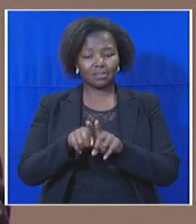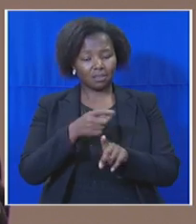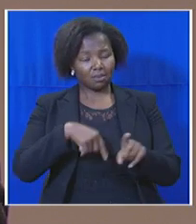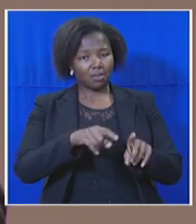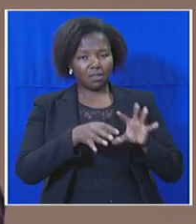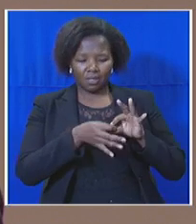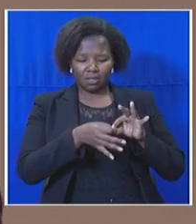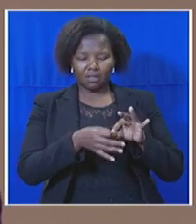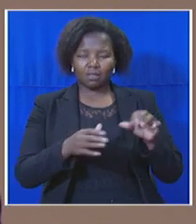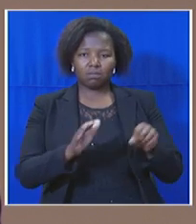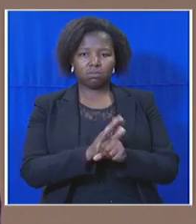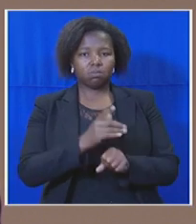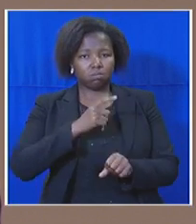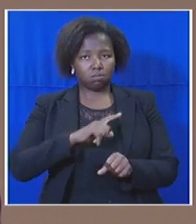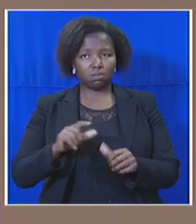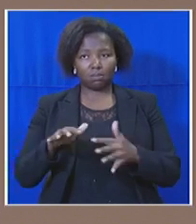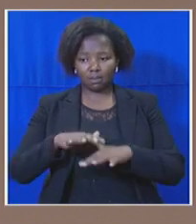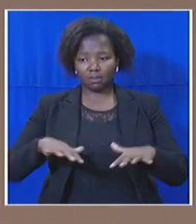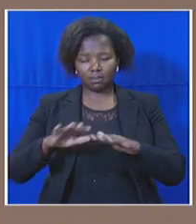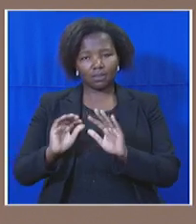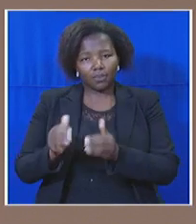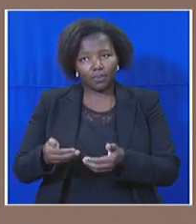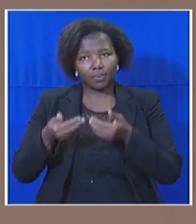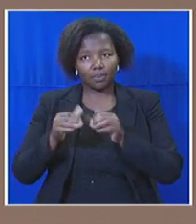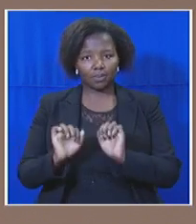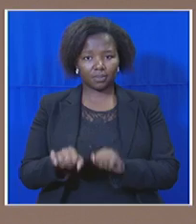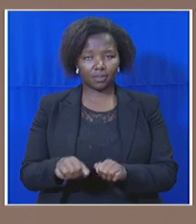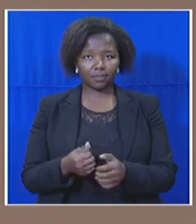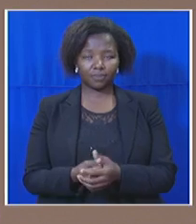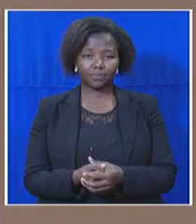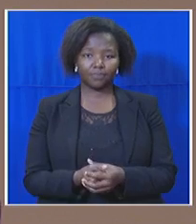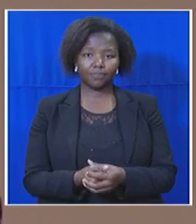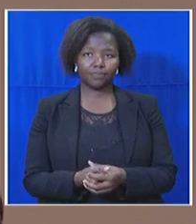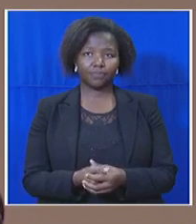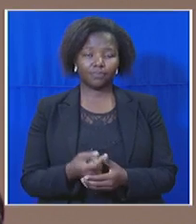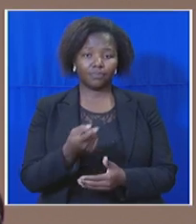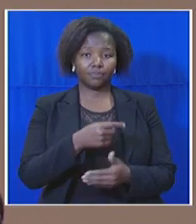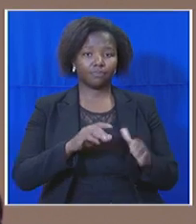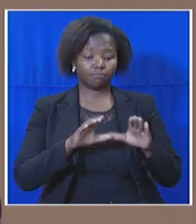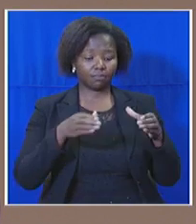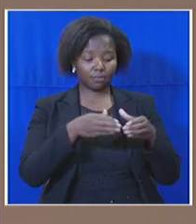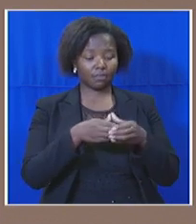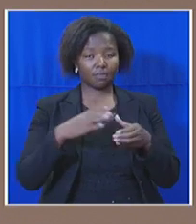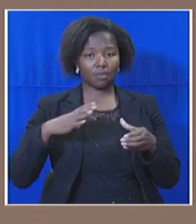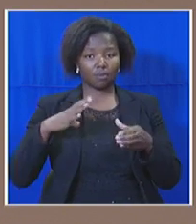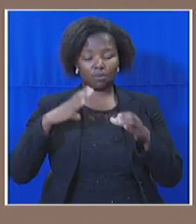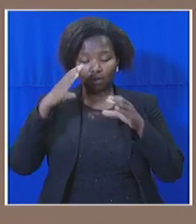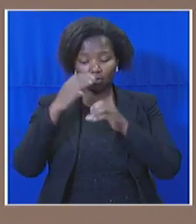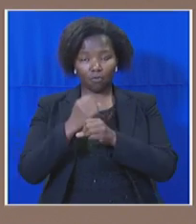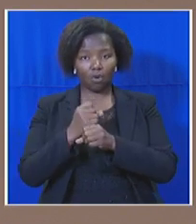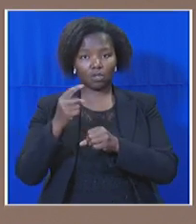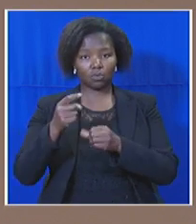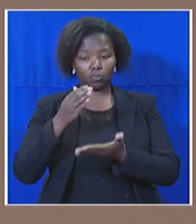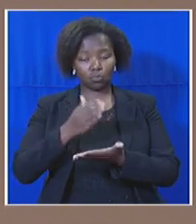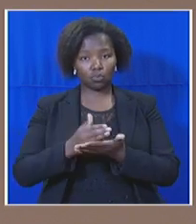to the conservation of our natural world. The unit not only focuses on conducting anti-poaching operations,